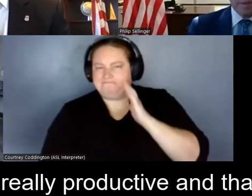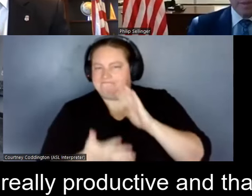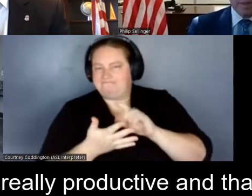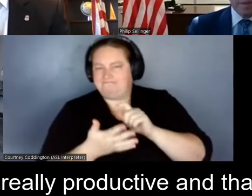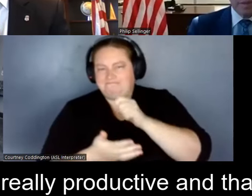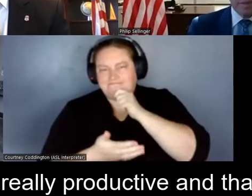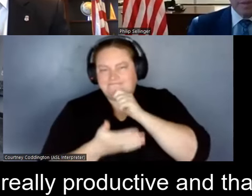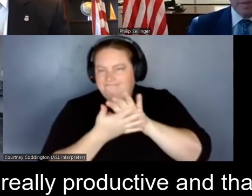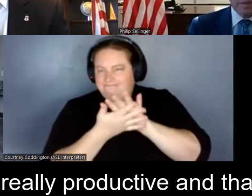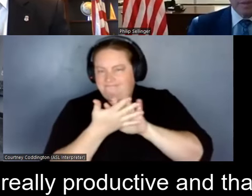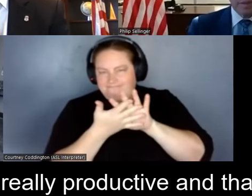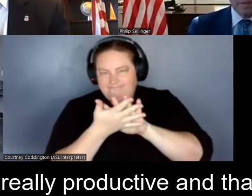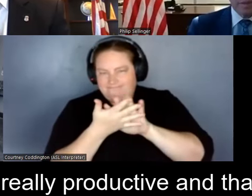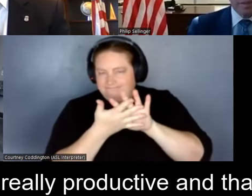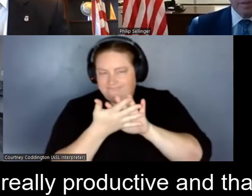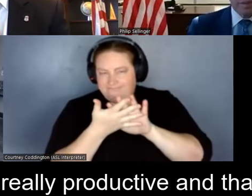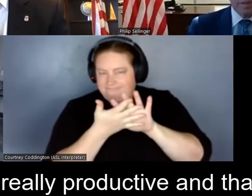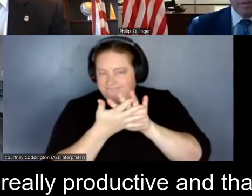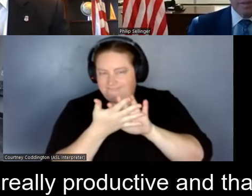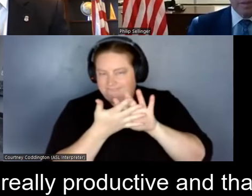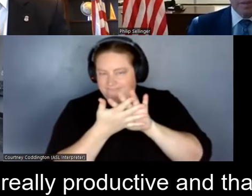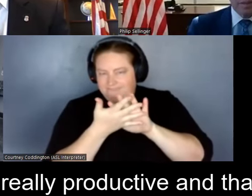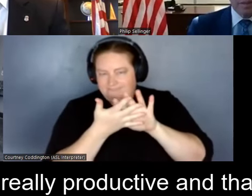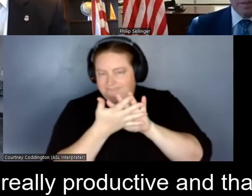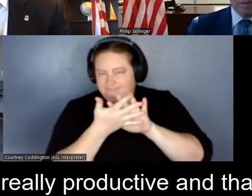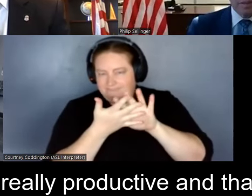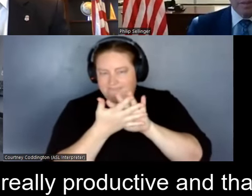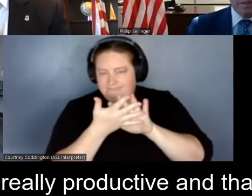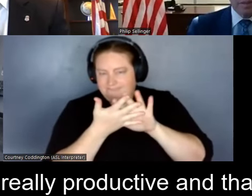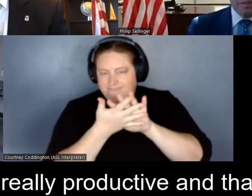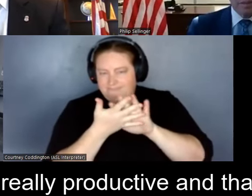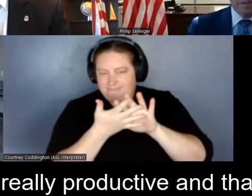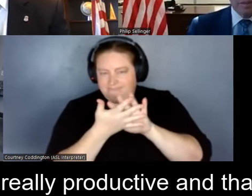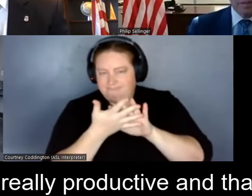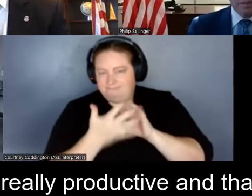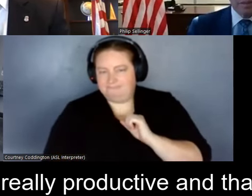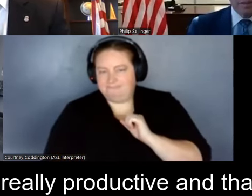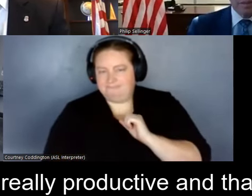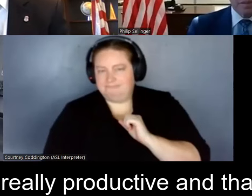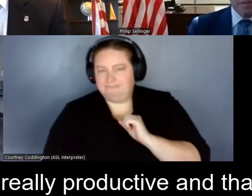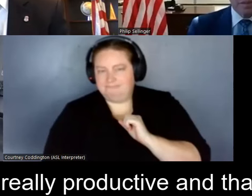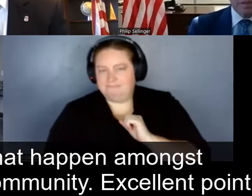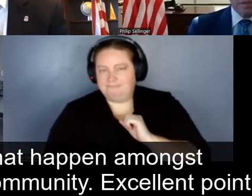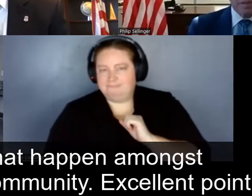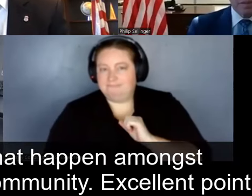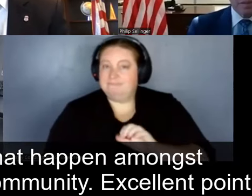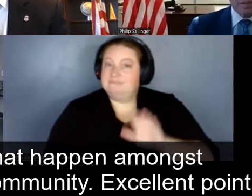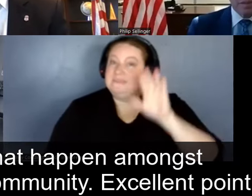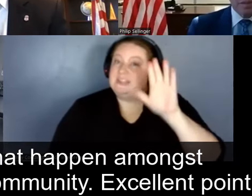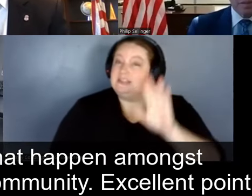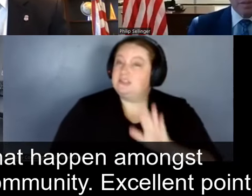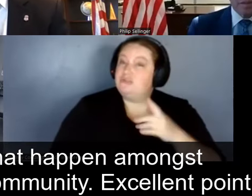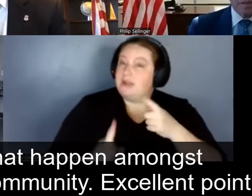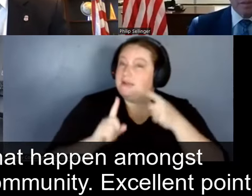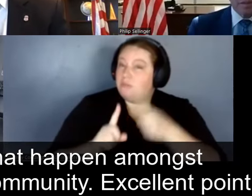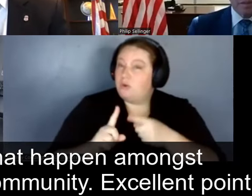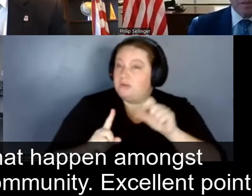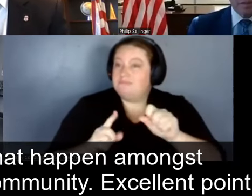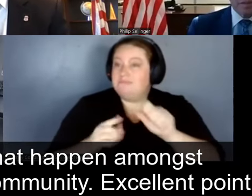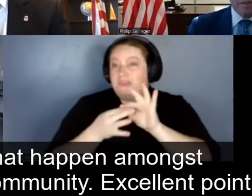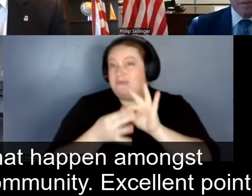a path here and doing something that's really productive and not. That's a great point. The relationships that